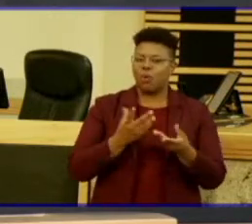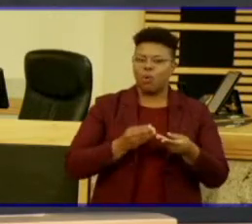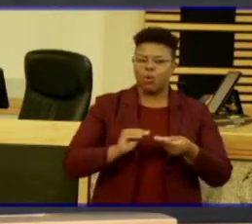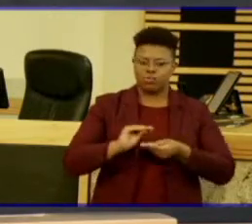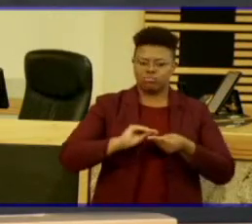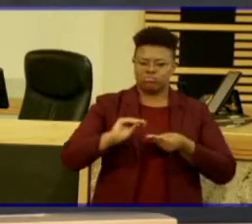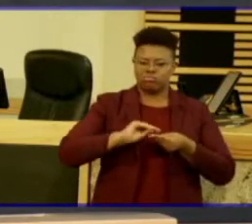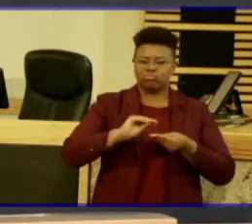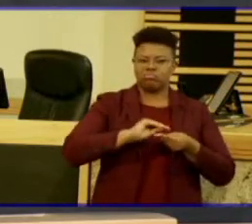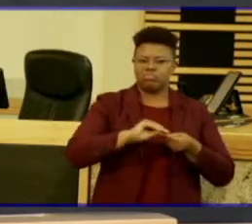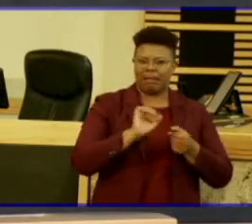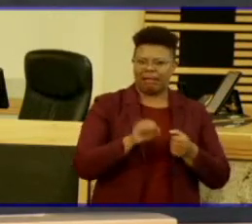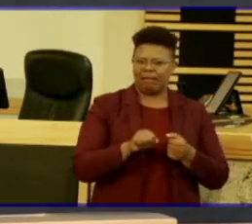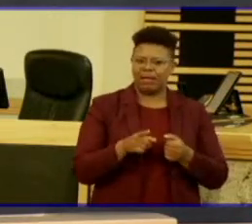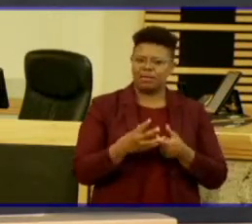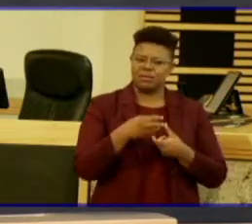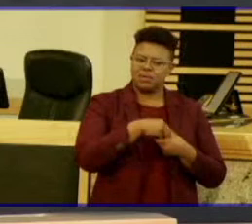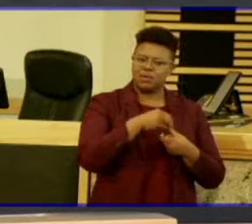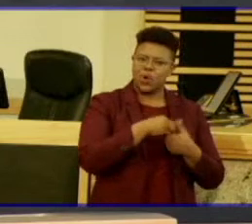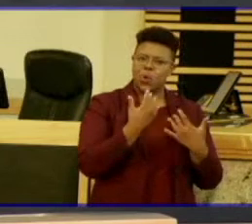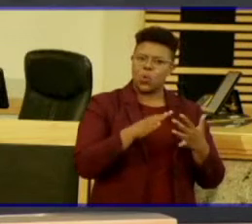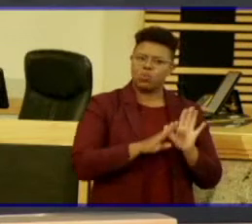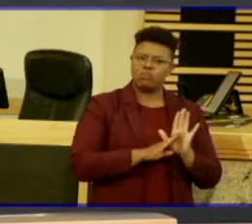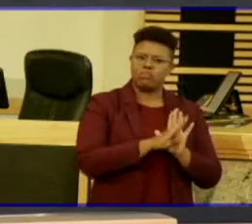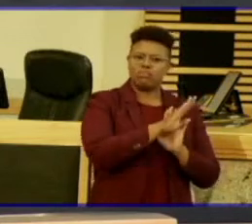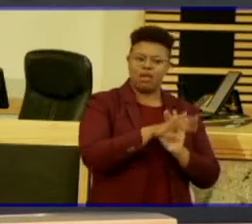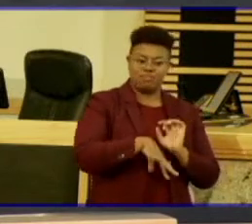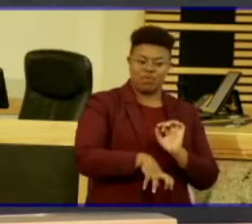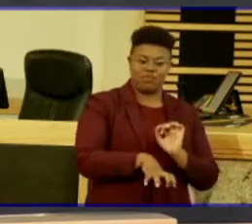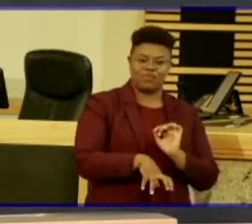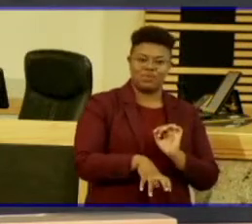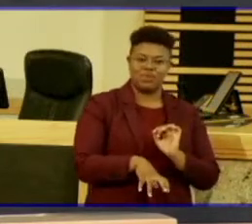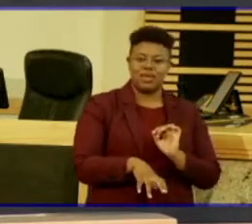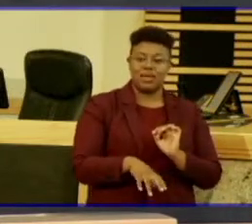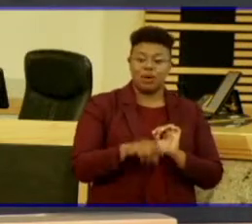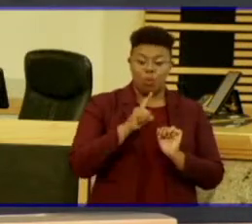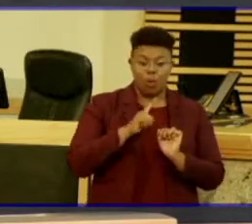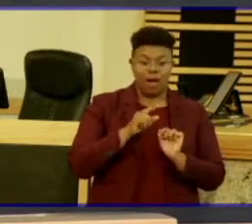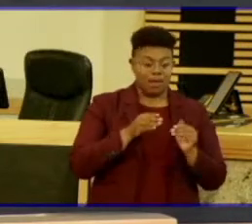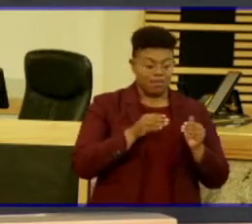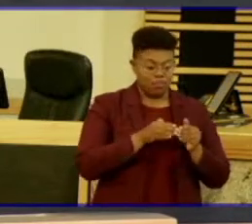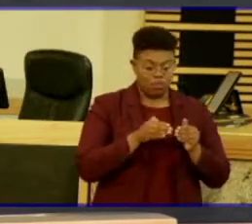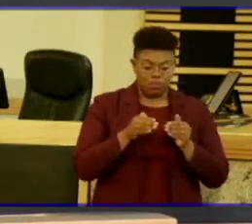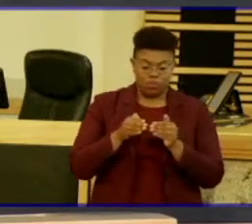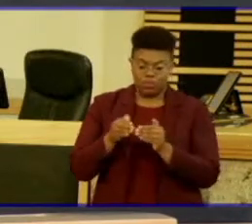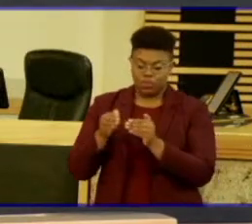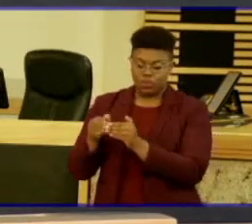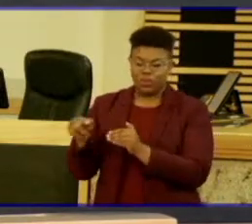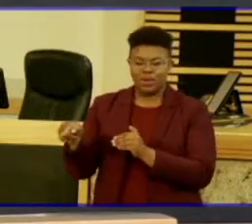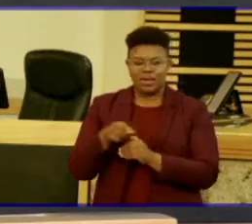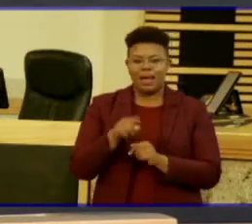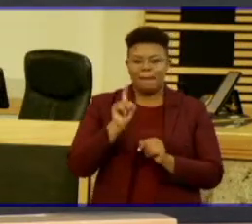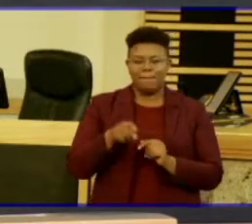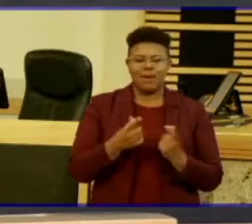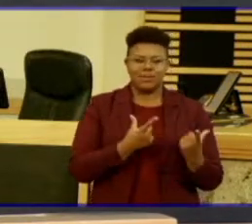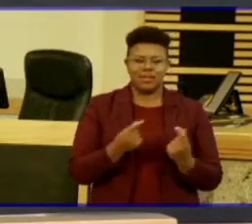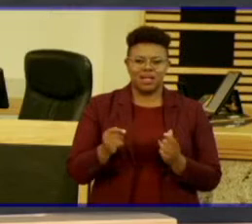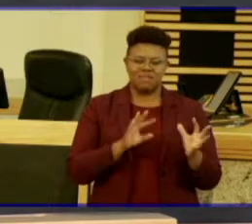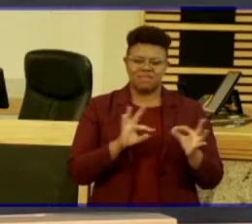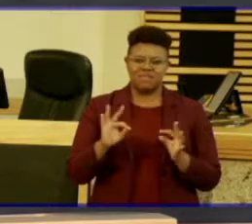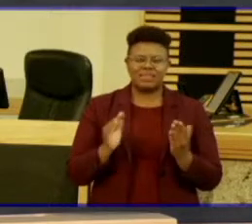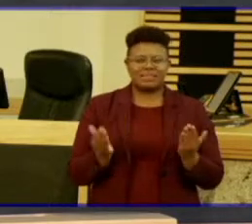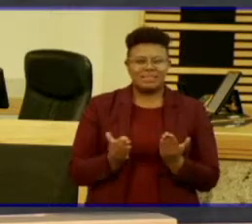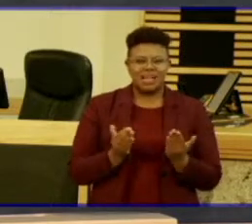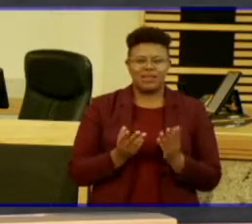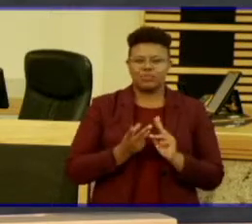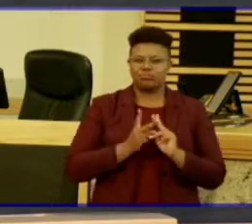to the growth and development of the provincial economy. These ports must provide efficient, cost-effective port services to a number